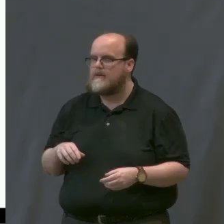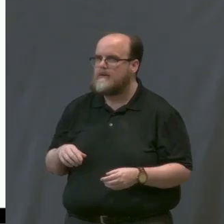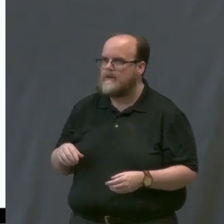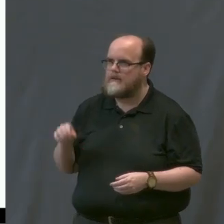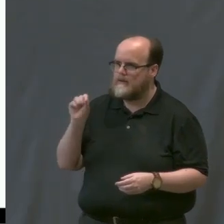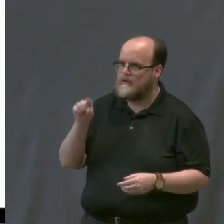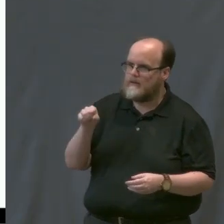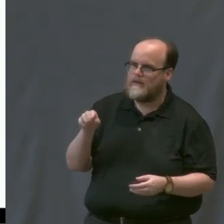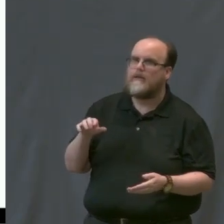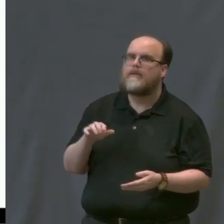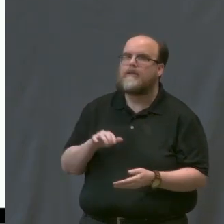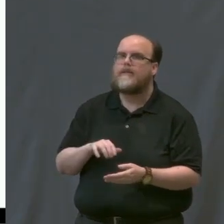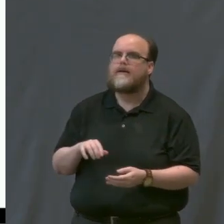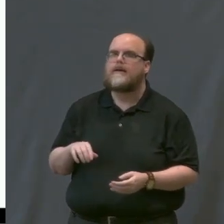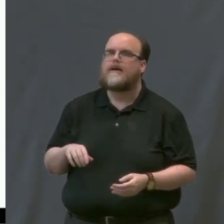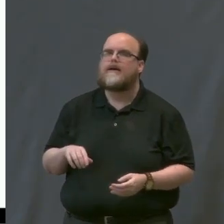on that